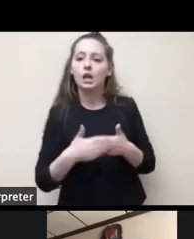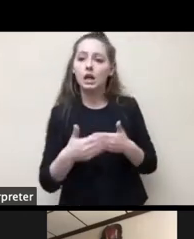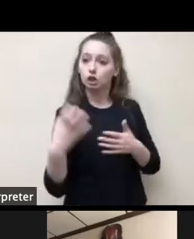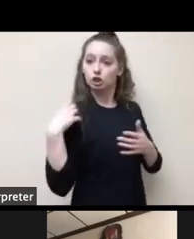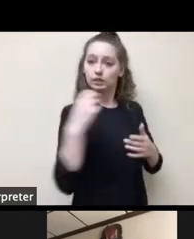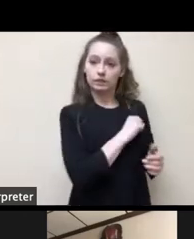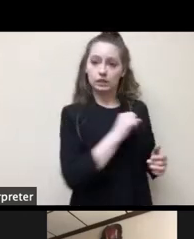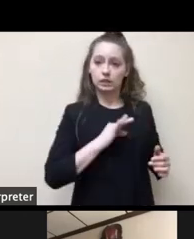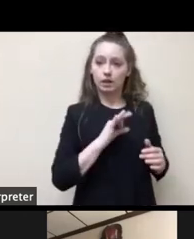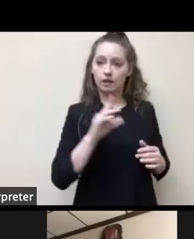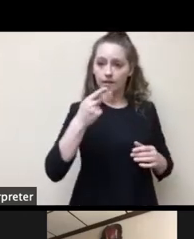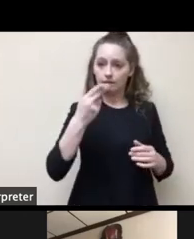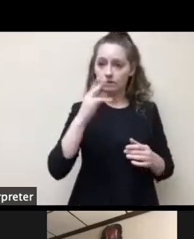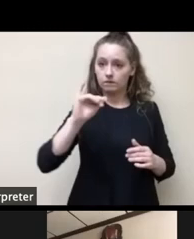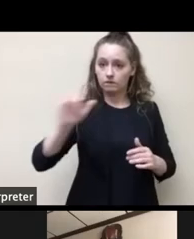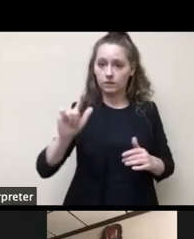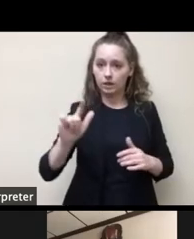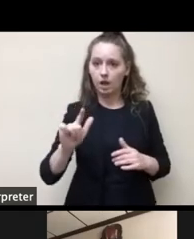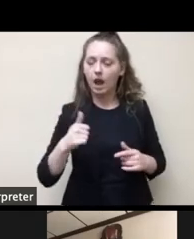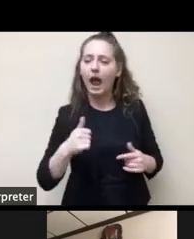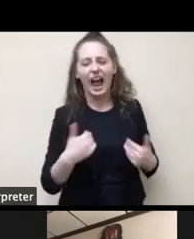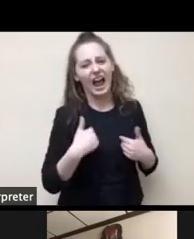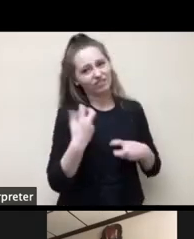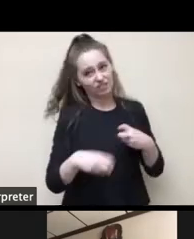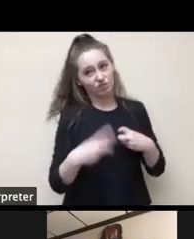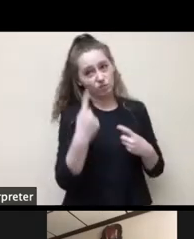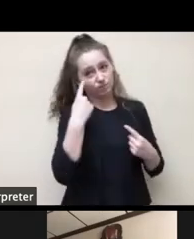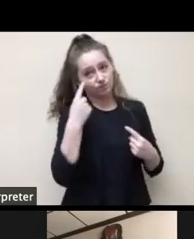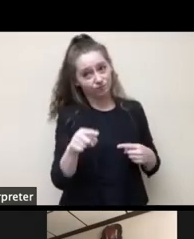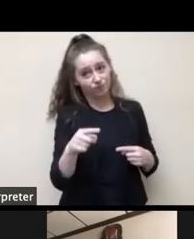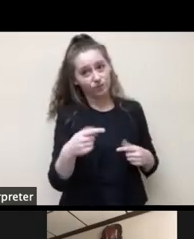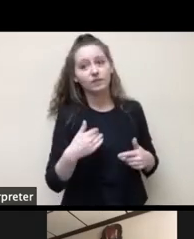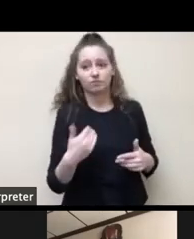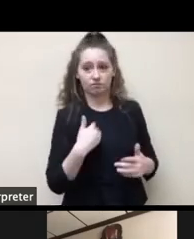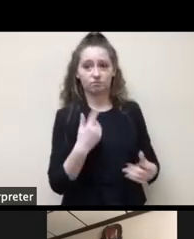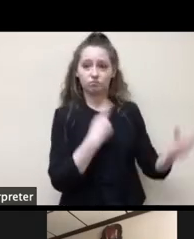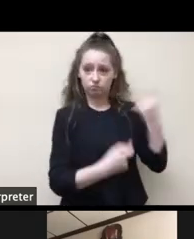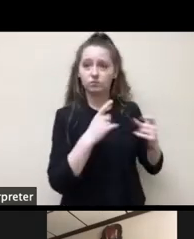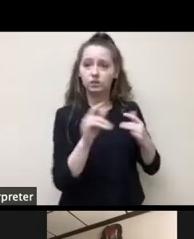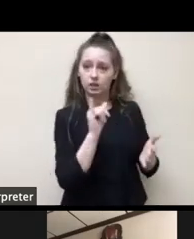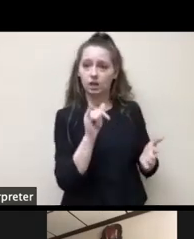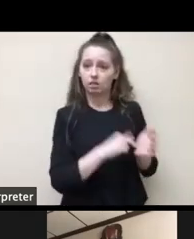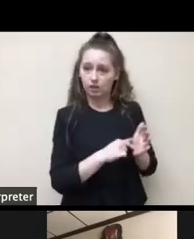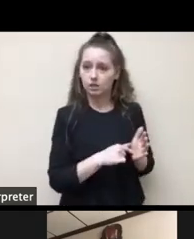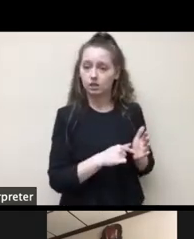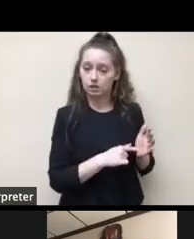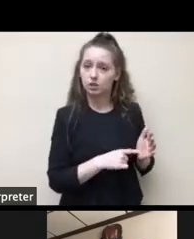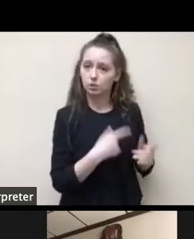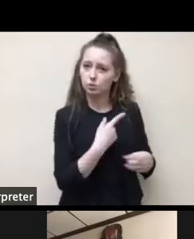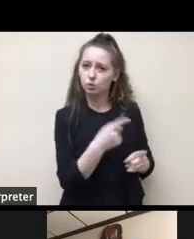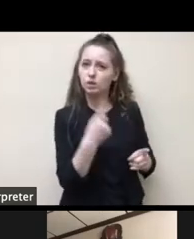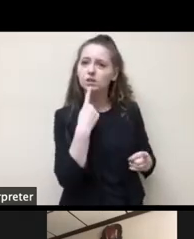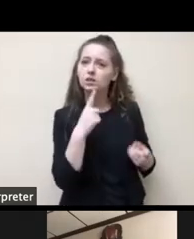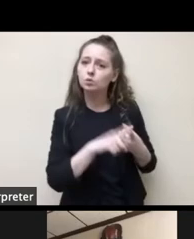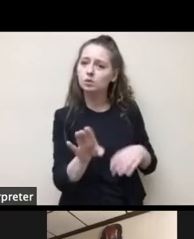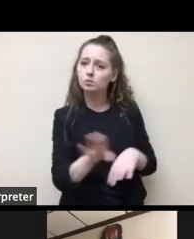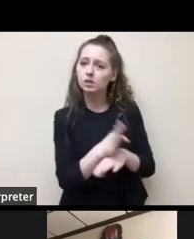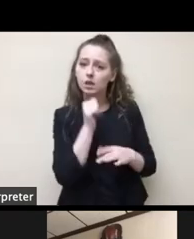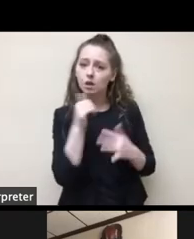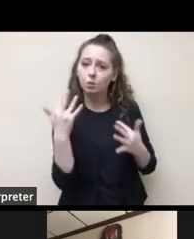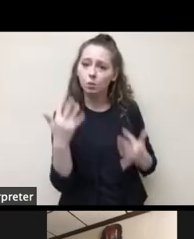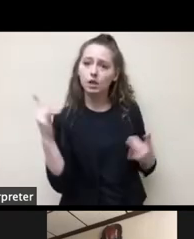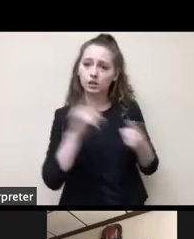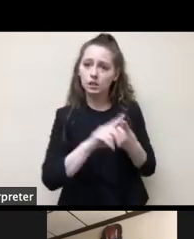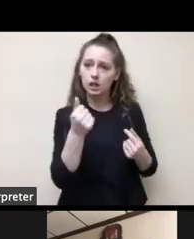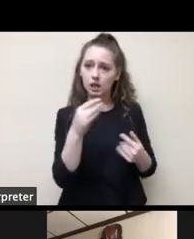Talon. Phil, I got a tough one for you. We've been getting questions like this. What do you guys say to the businesses not waiting till the 18th to